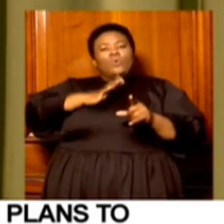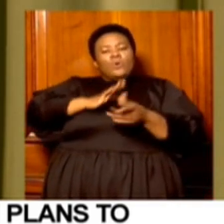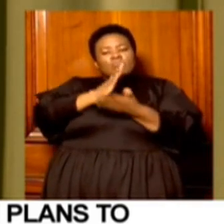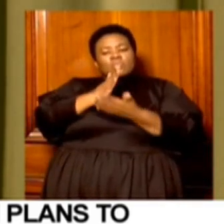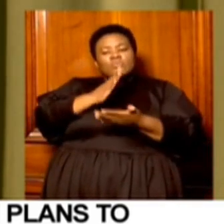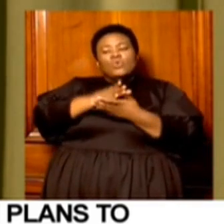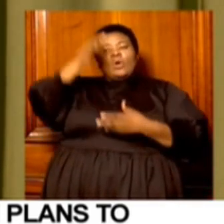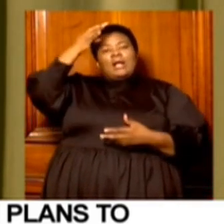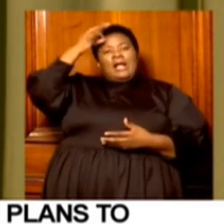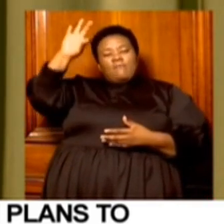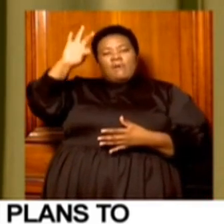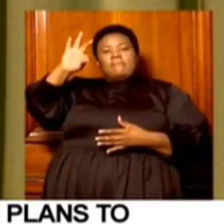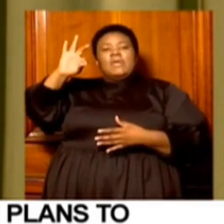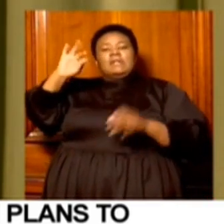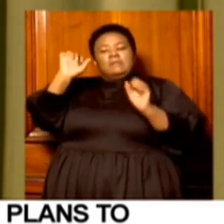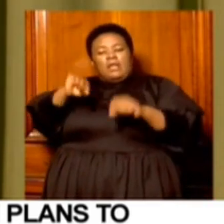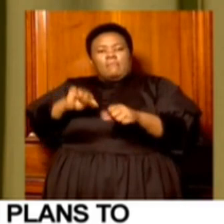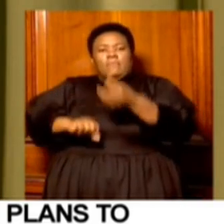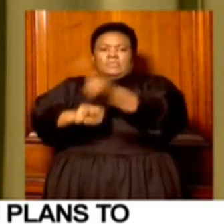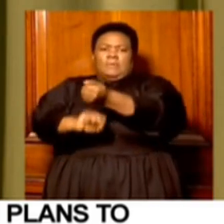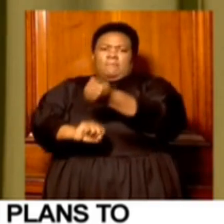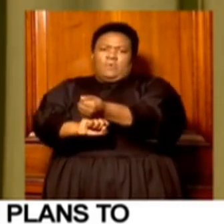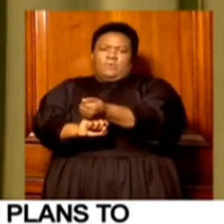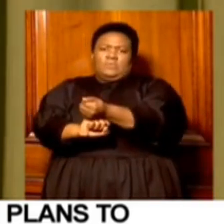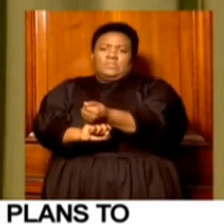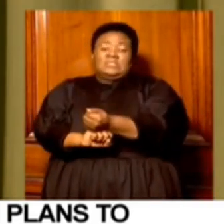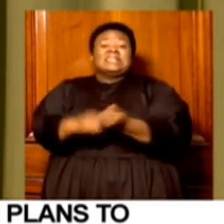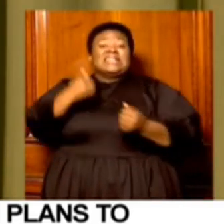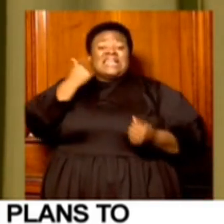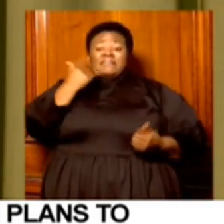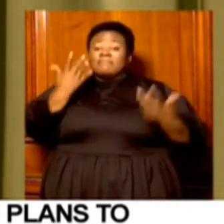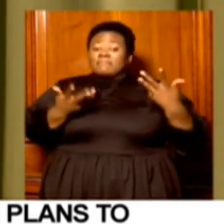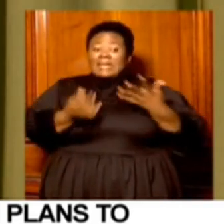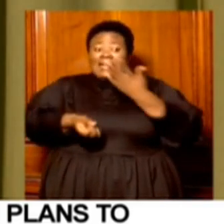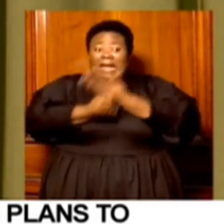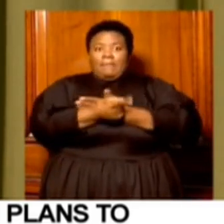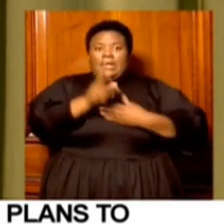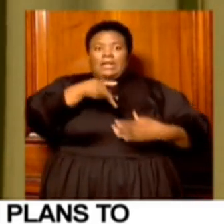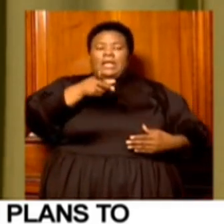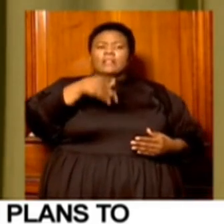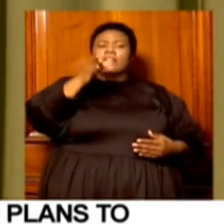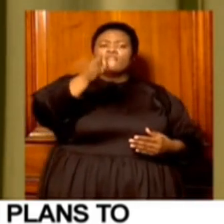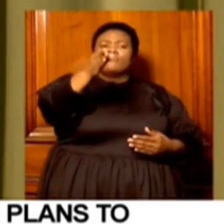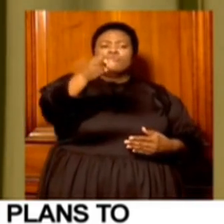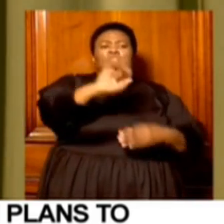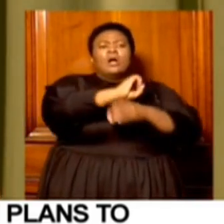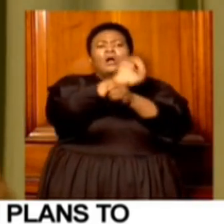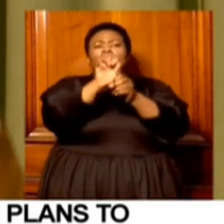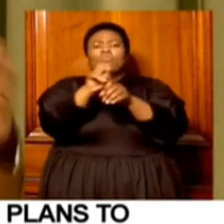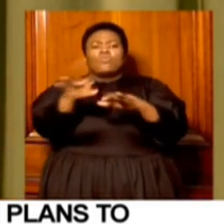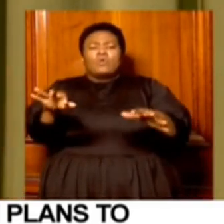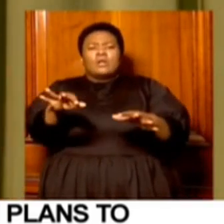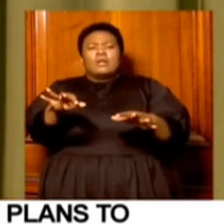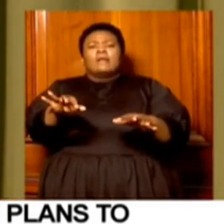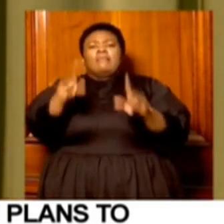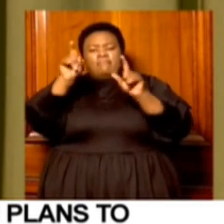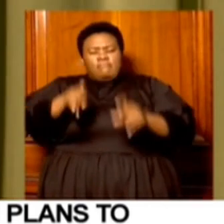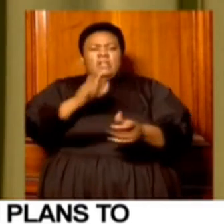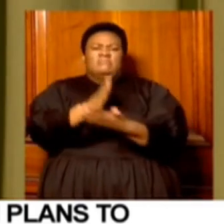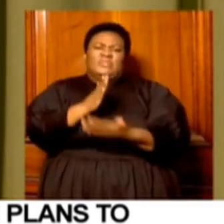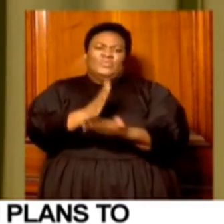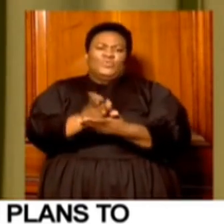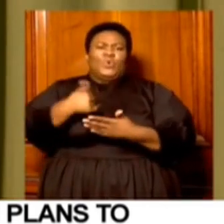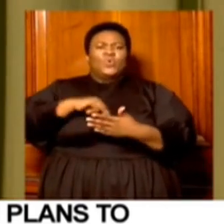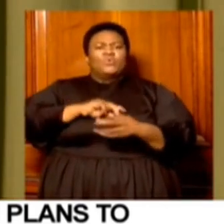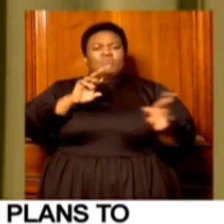time, should any corona come our way in future, they must find our house intact